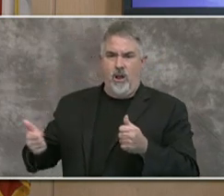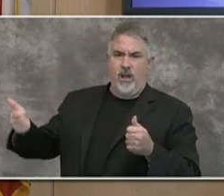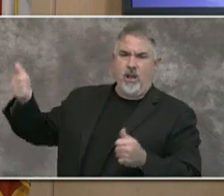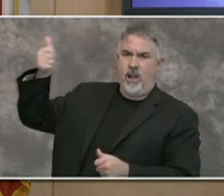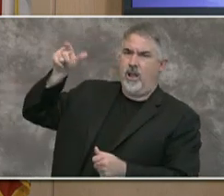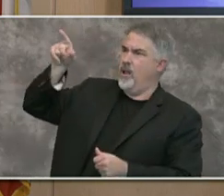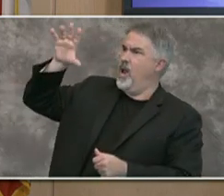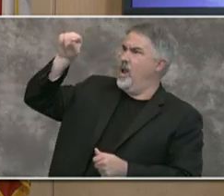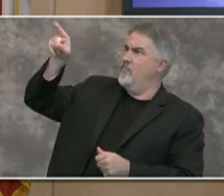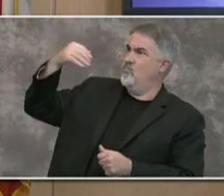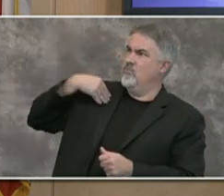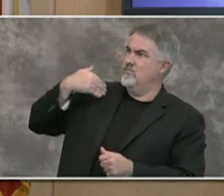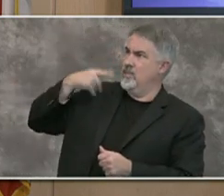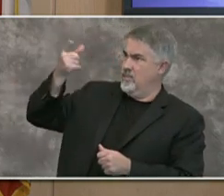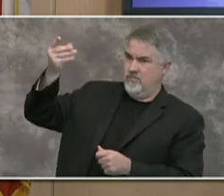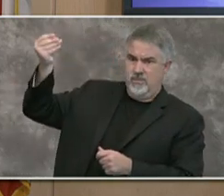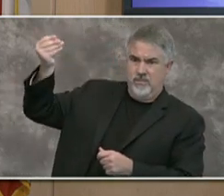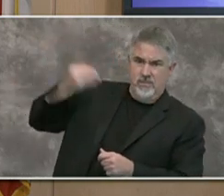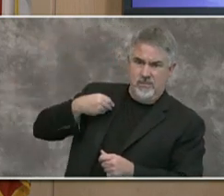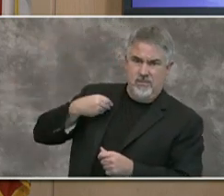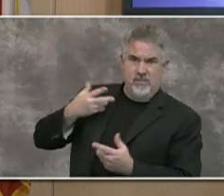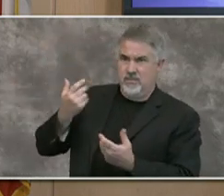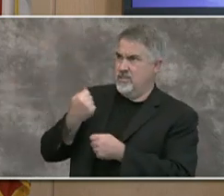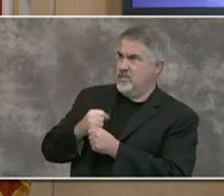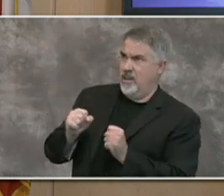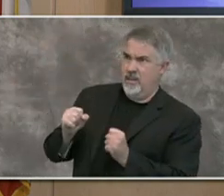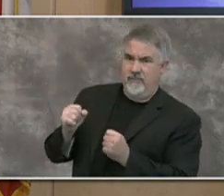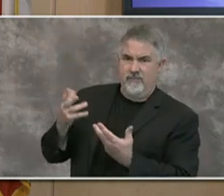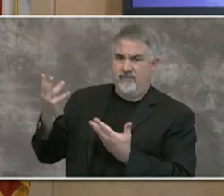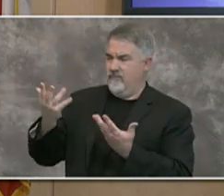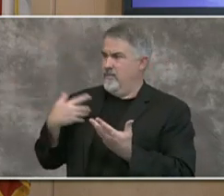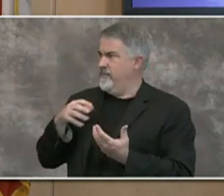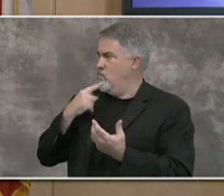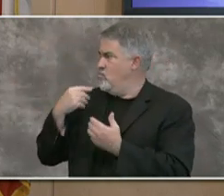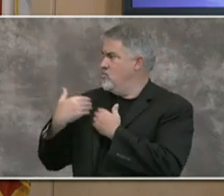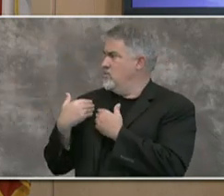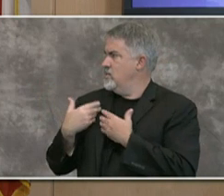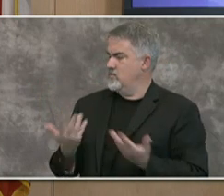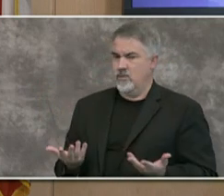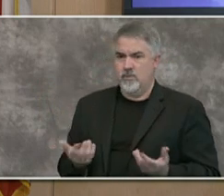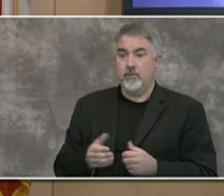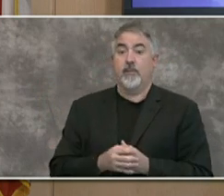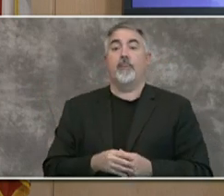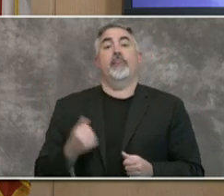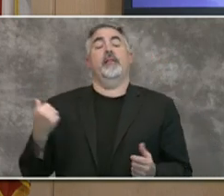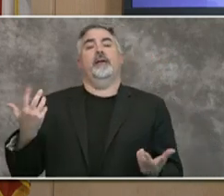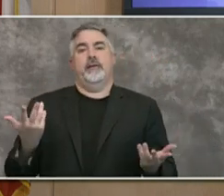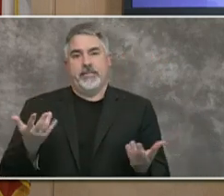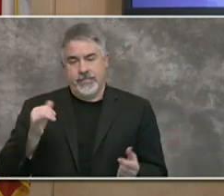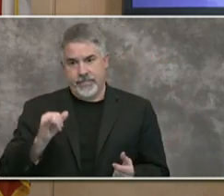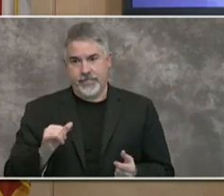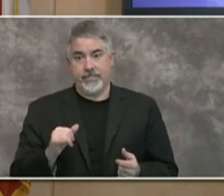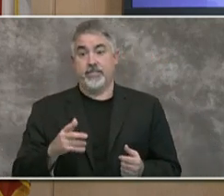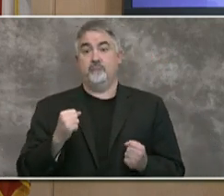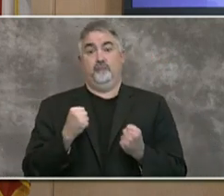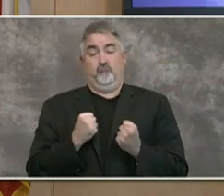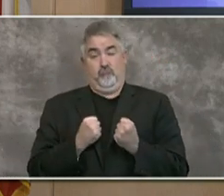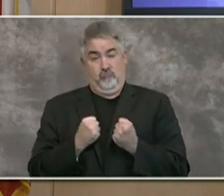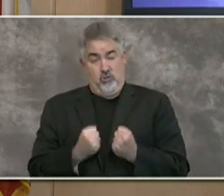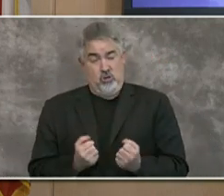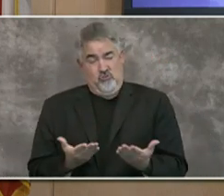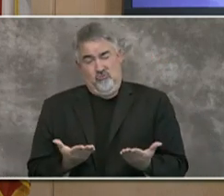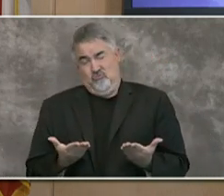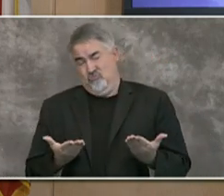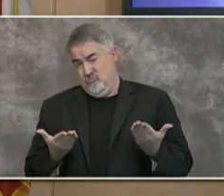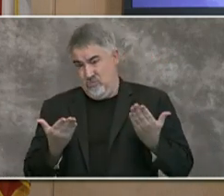work environment? Well, first, I just want to reiterate the order. We have a strong recommendation for all San Diegans when they leave